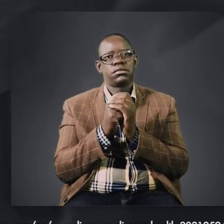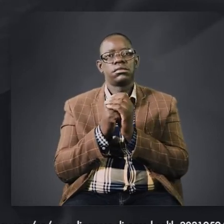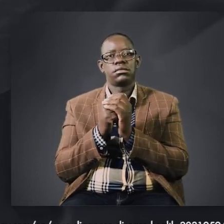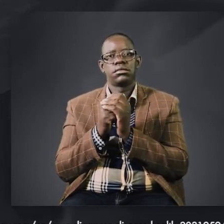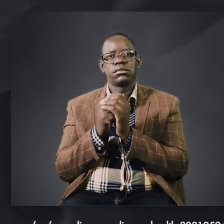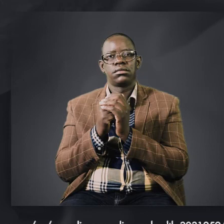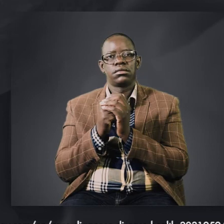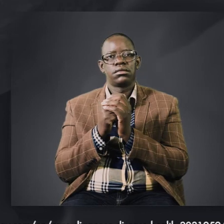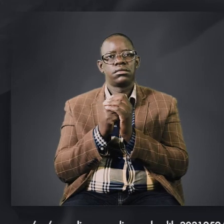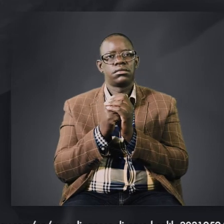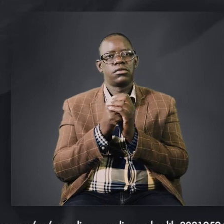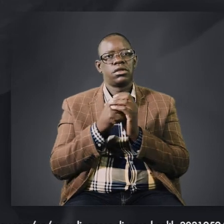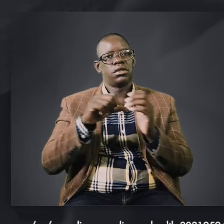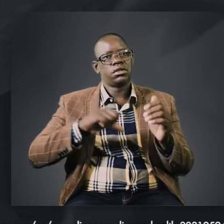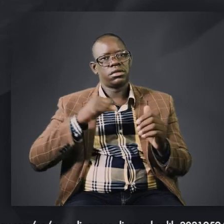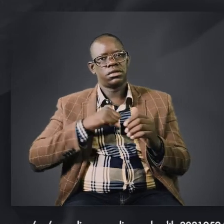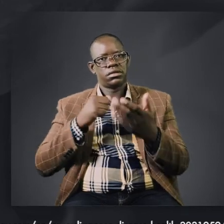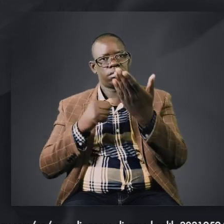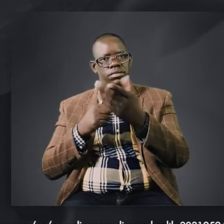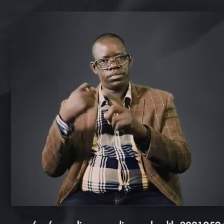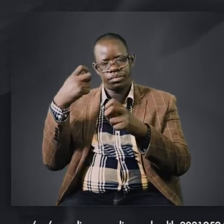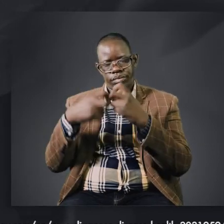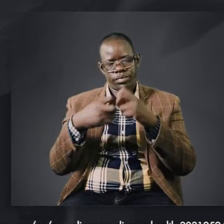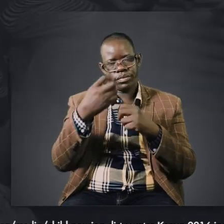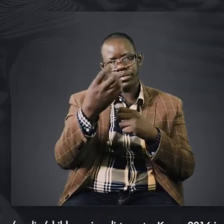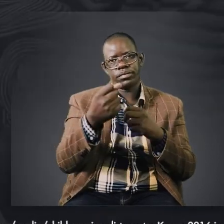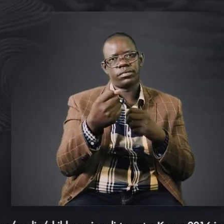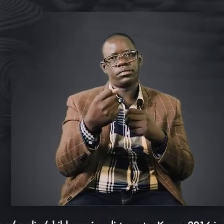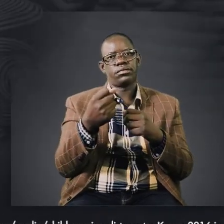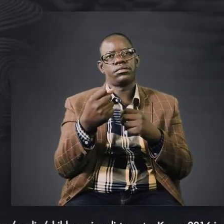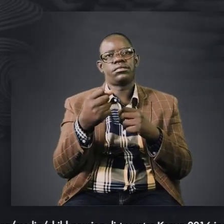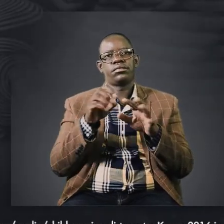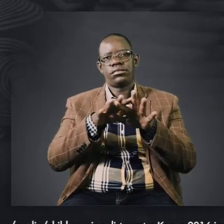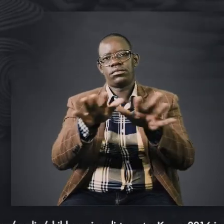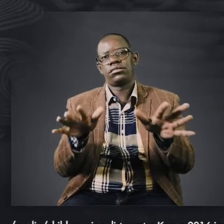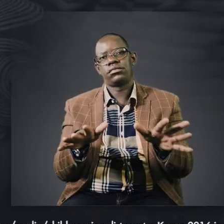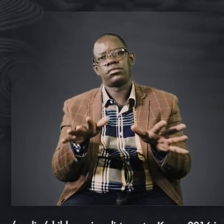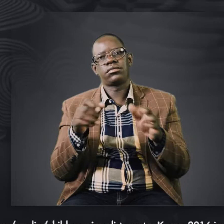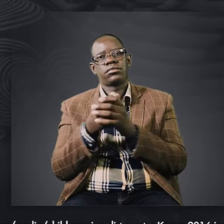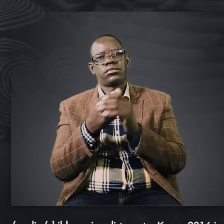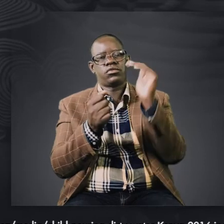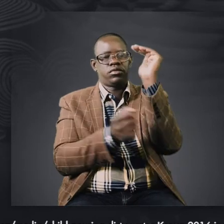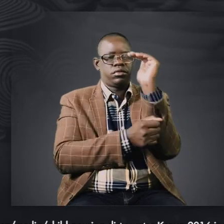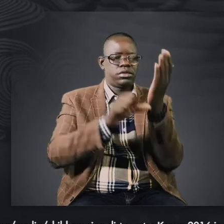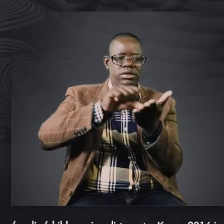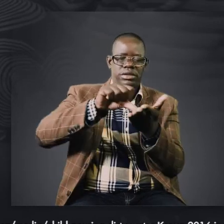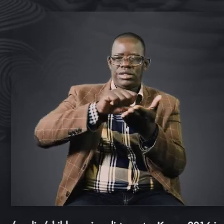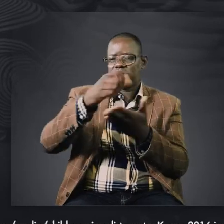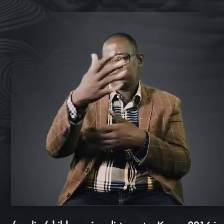stress. Diseases are the main cause of ill health, and diseases are spread by lack of hygiene and dirty